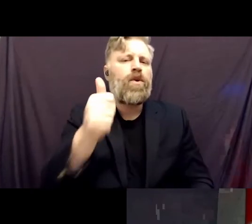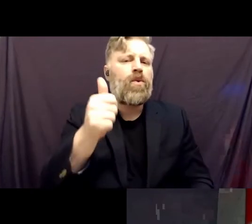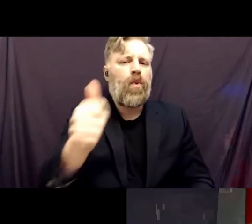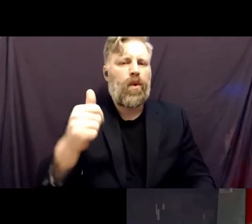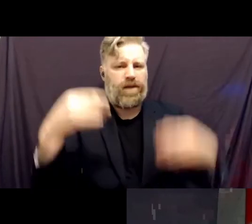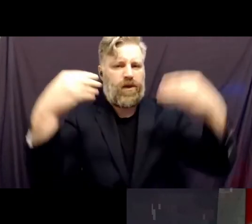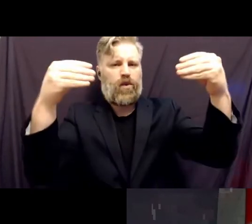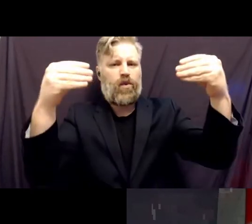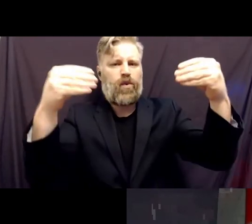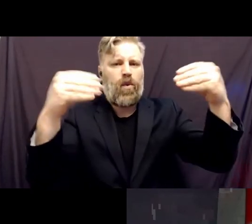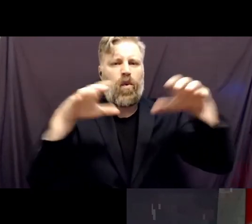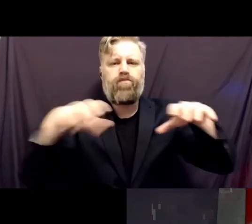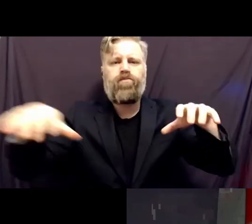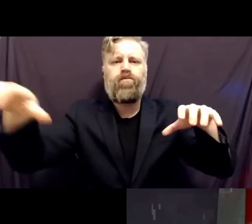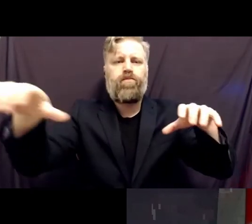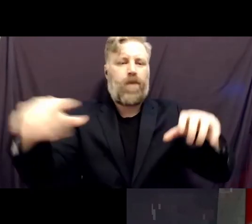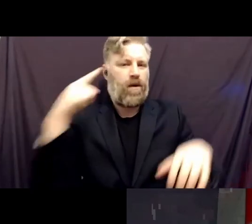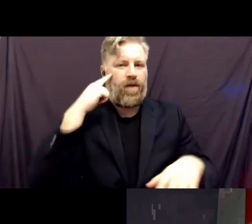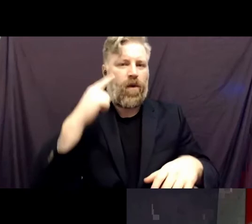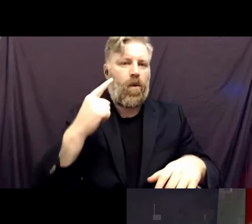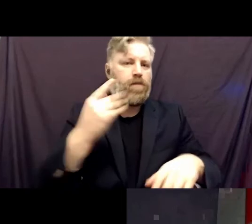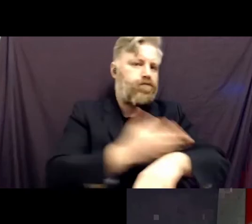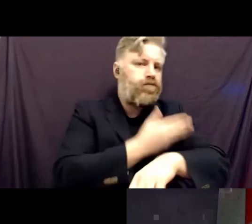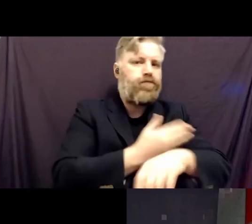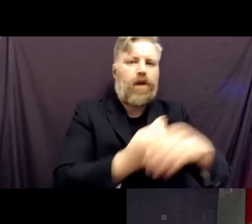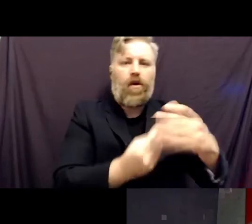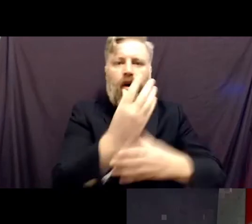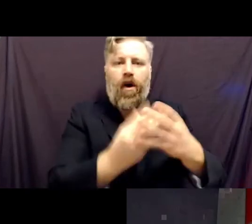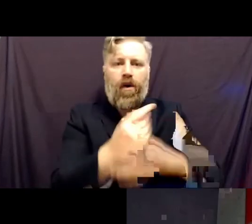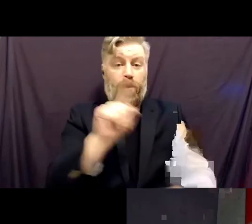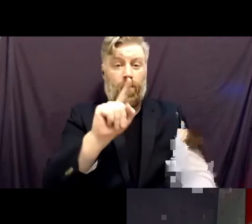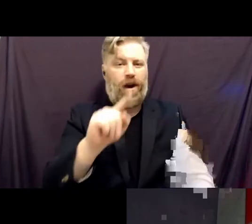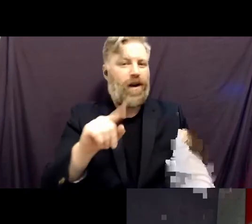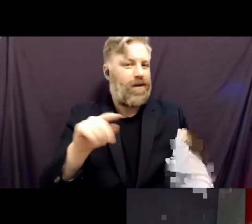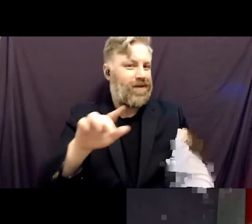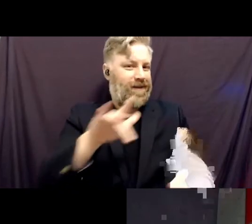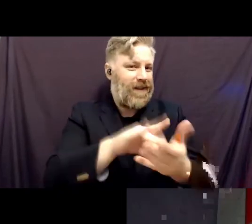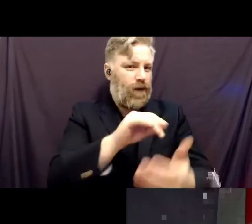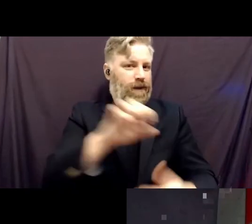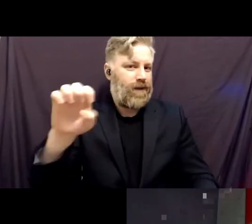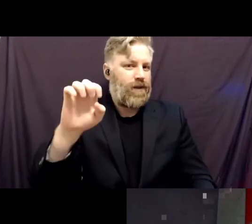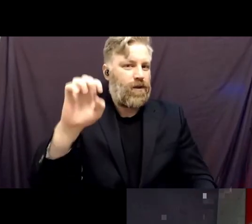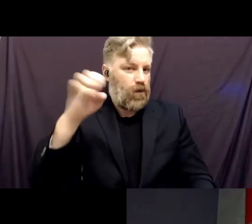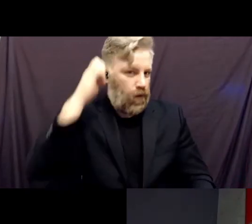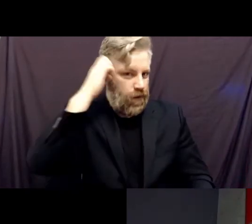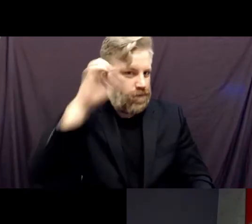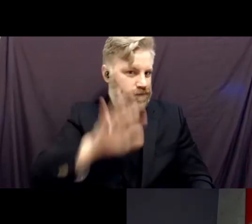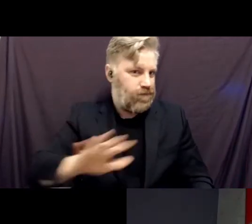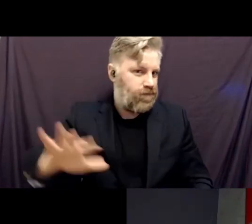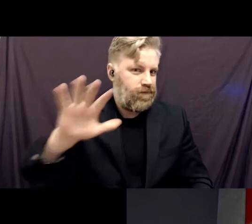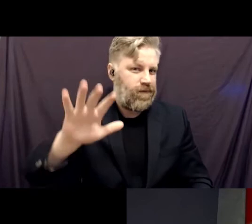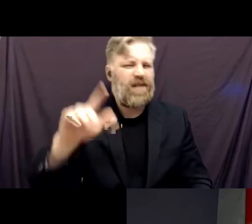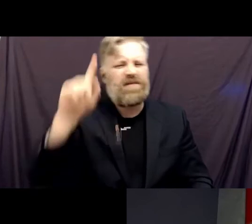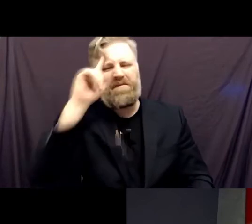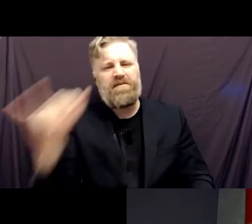and gardening in Austria and Central and Eastern Europe. Similar to Home Depot